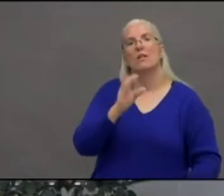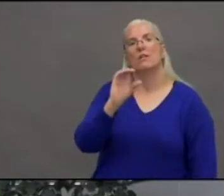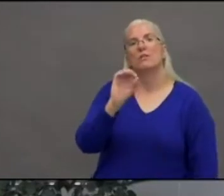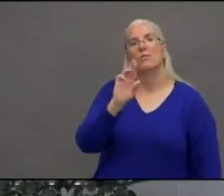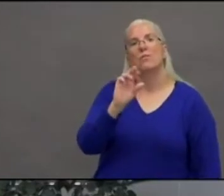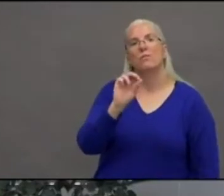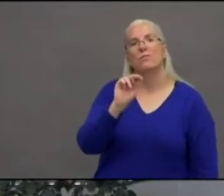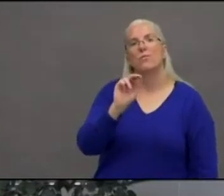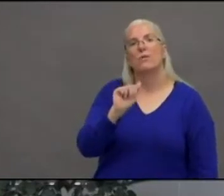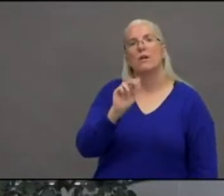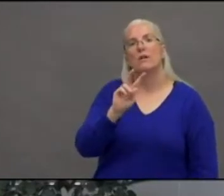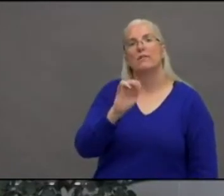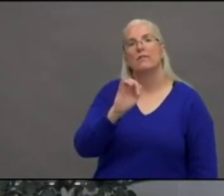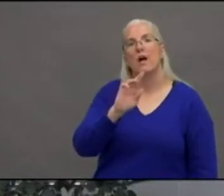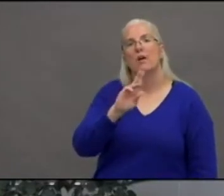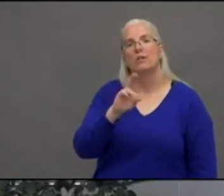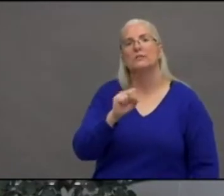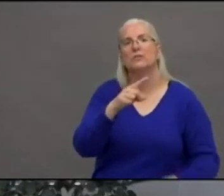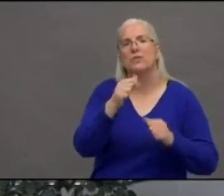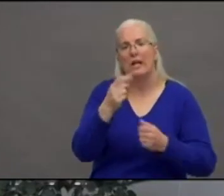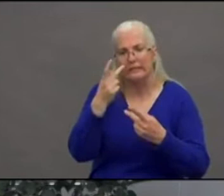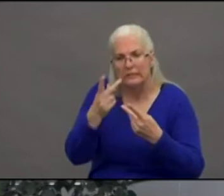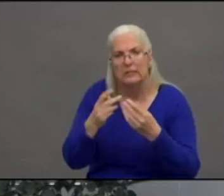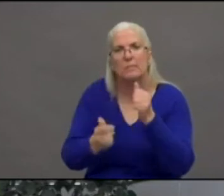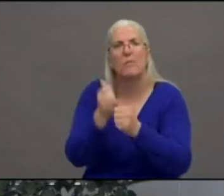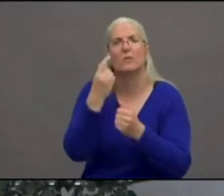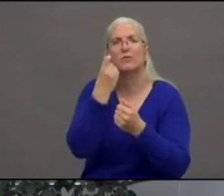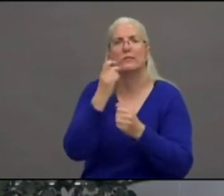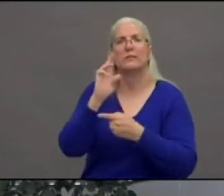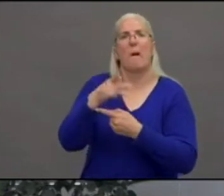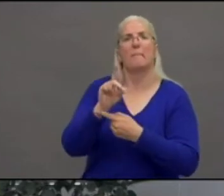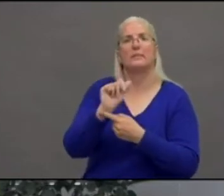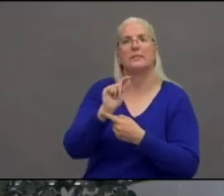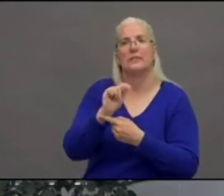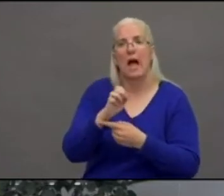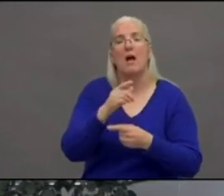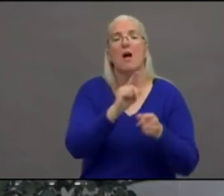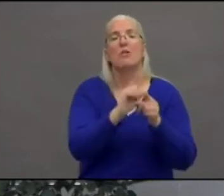www.sccgov.org/coronavirus. To learn more about our services, please visit